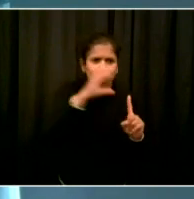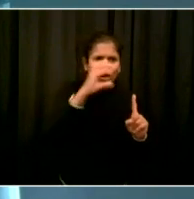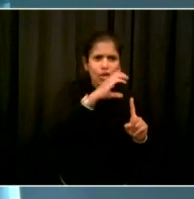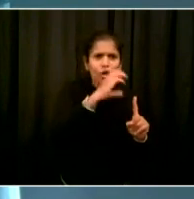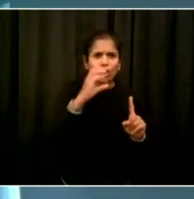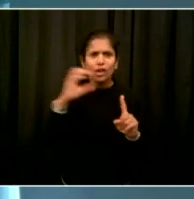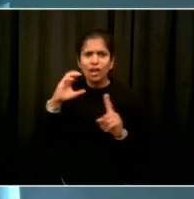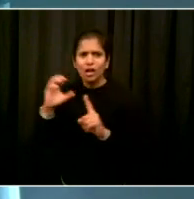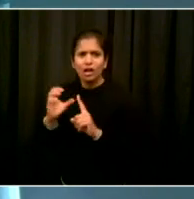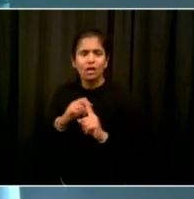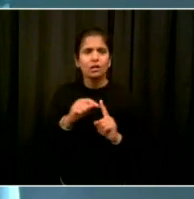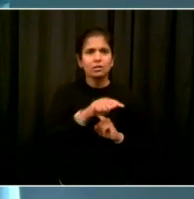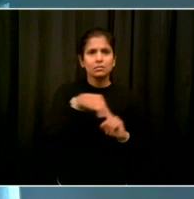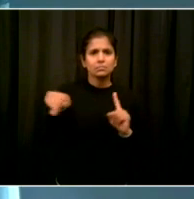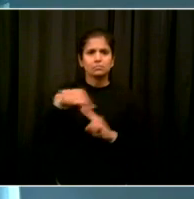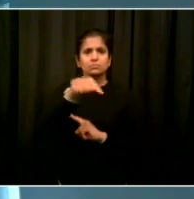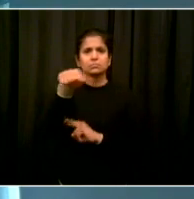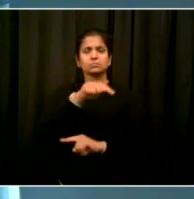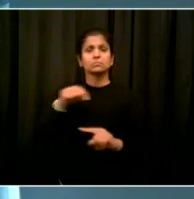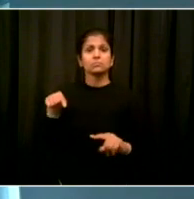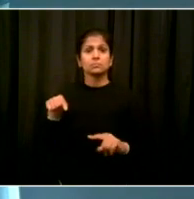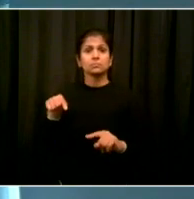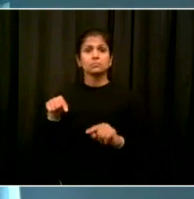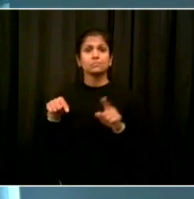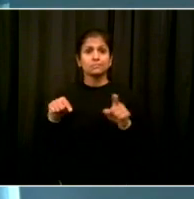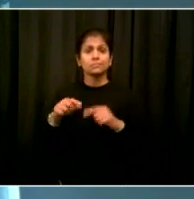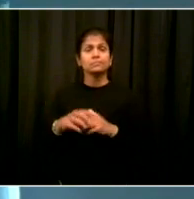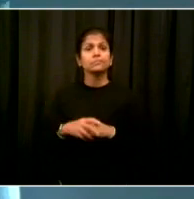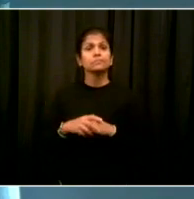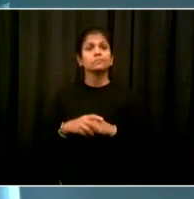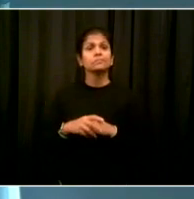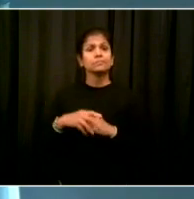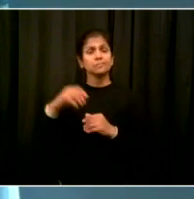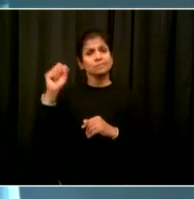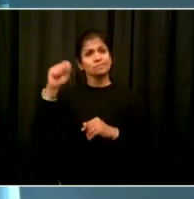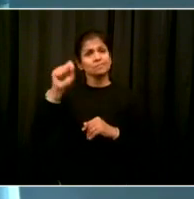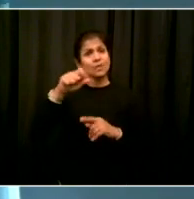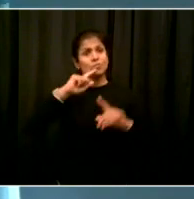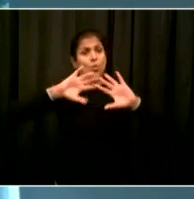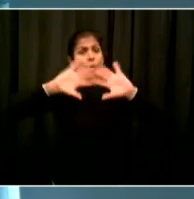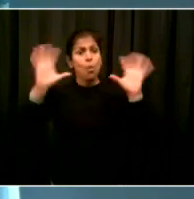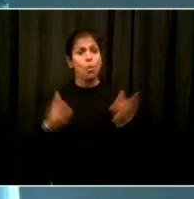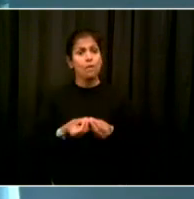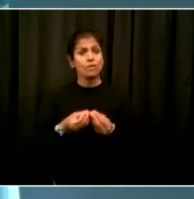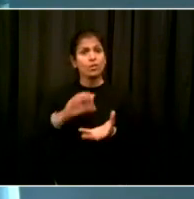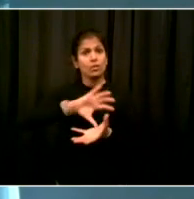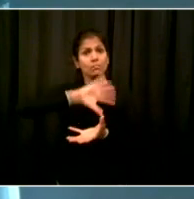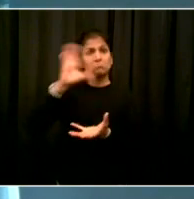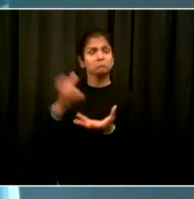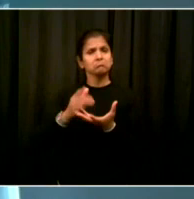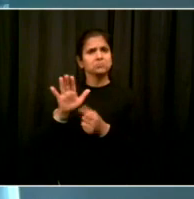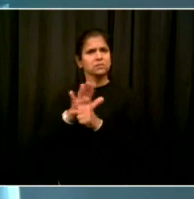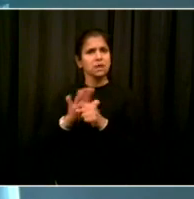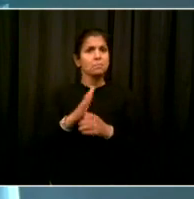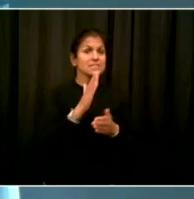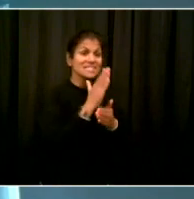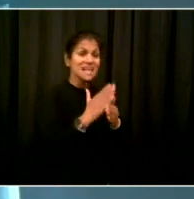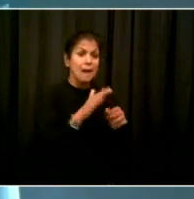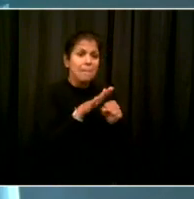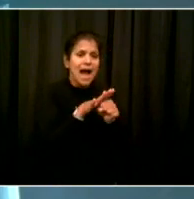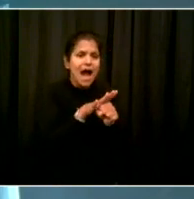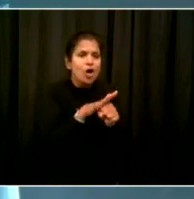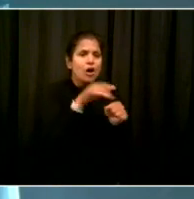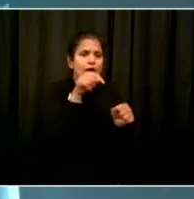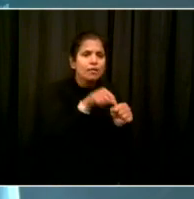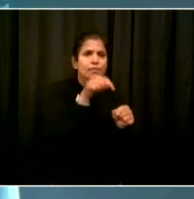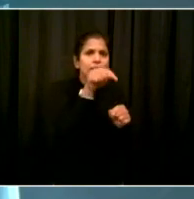city, smaller geographic areas, where there's been increases. We have brought in resources to help control them and had a very big impact on